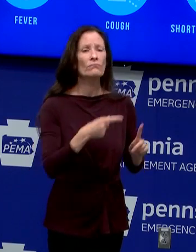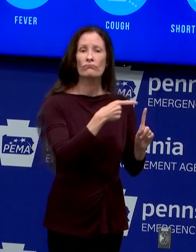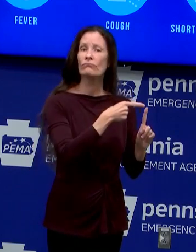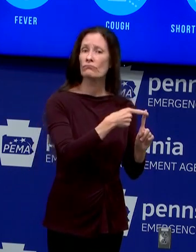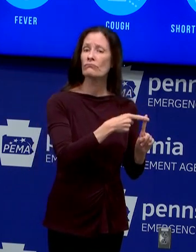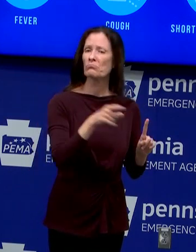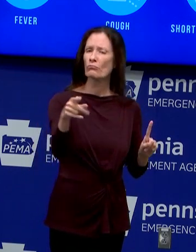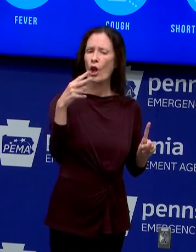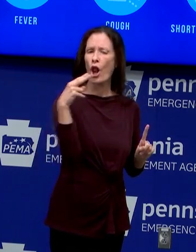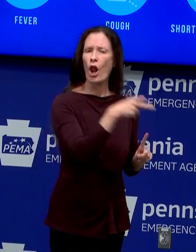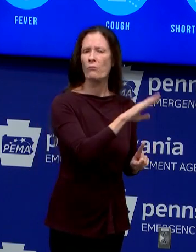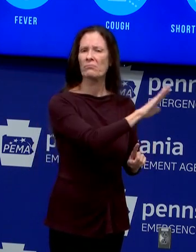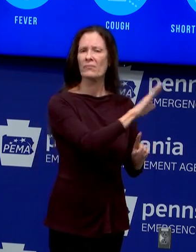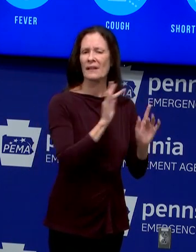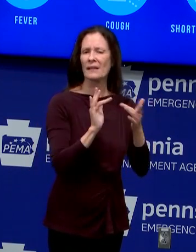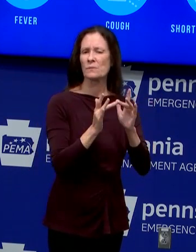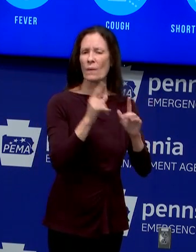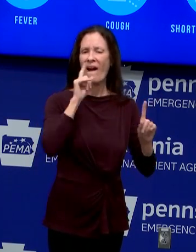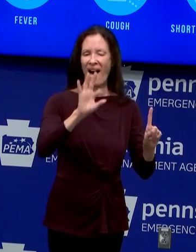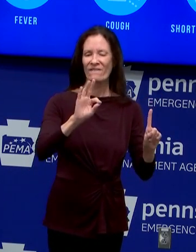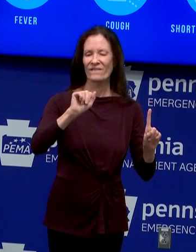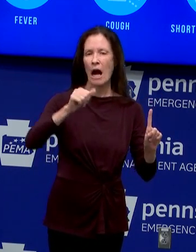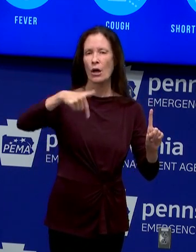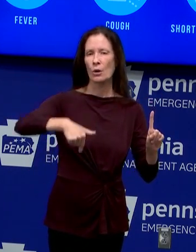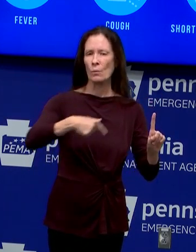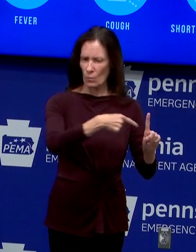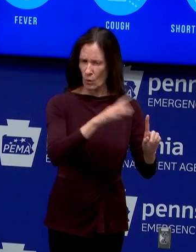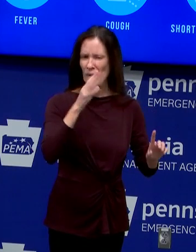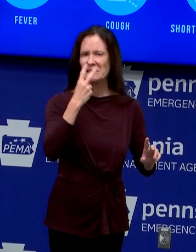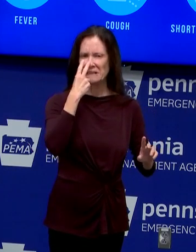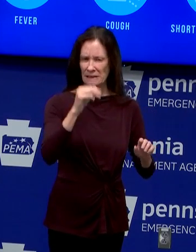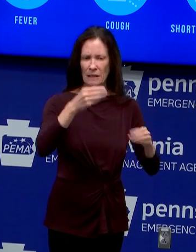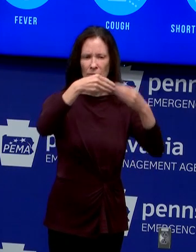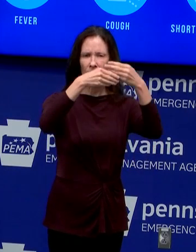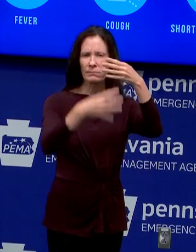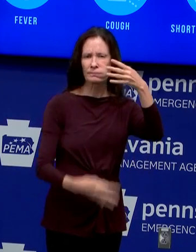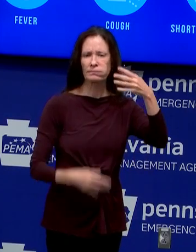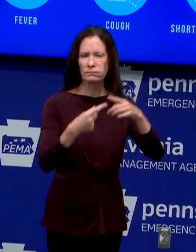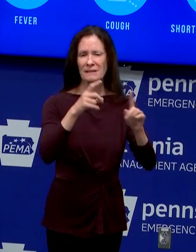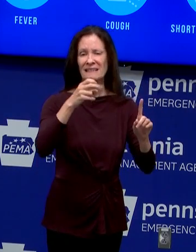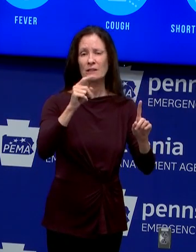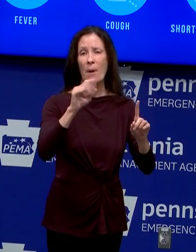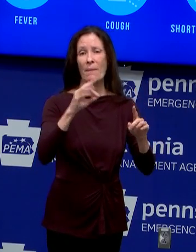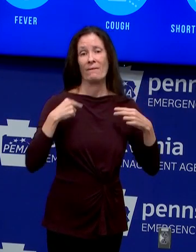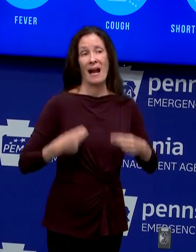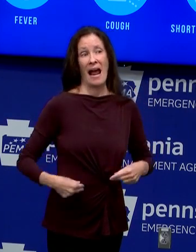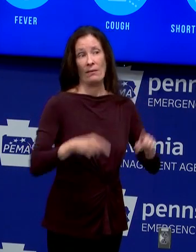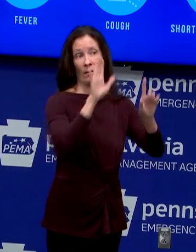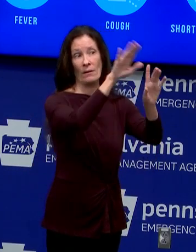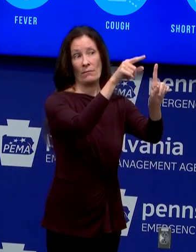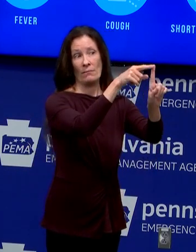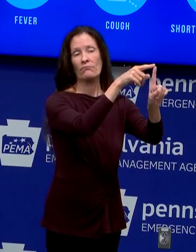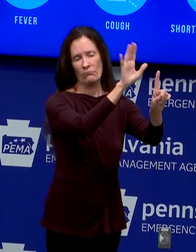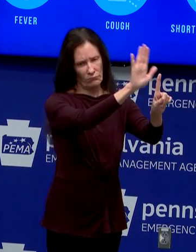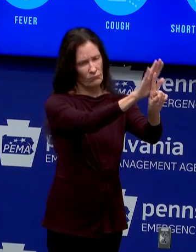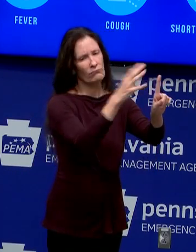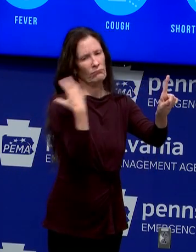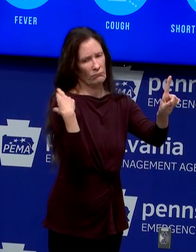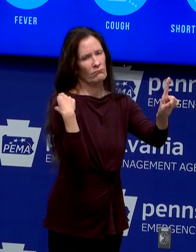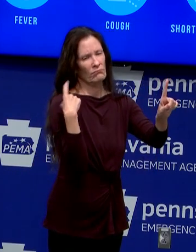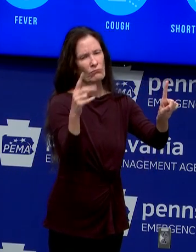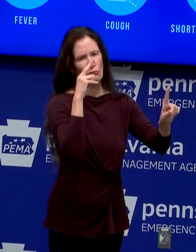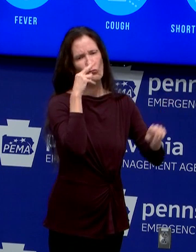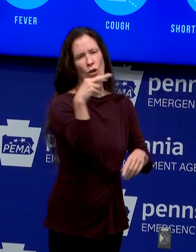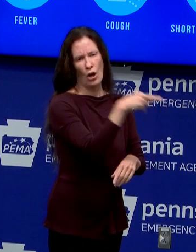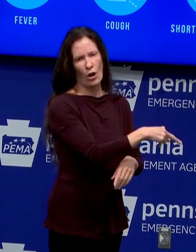Human Services that determines those guidelines. From Fox 29, please provide more details regarding your discussions